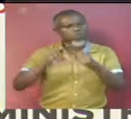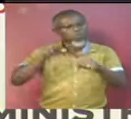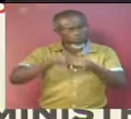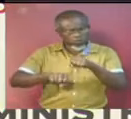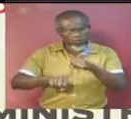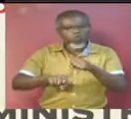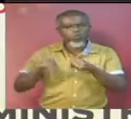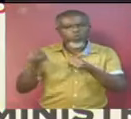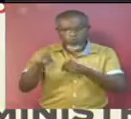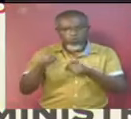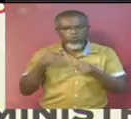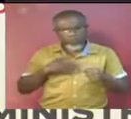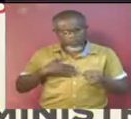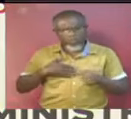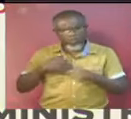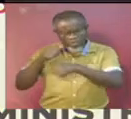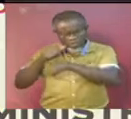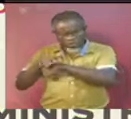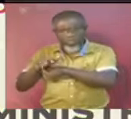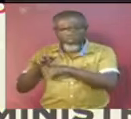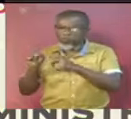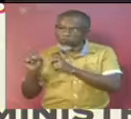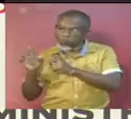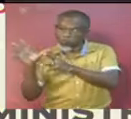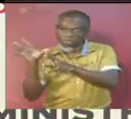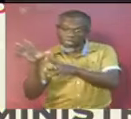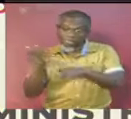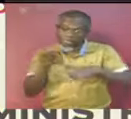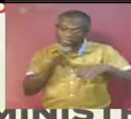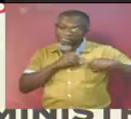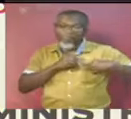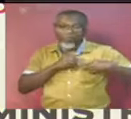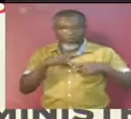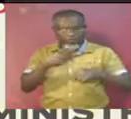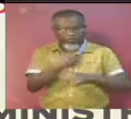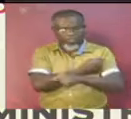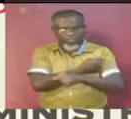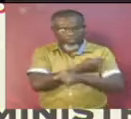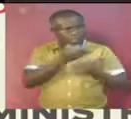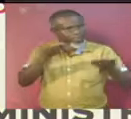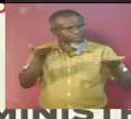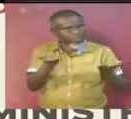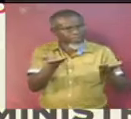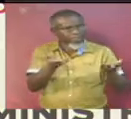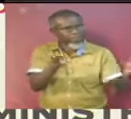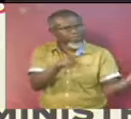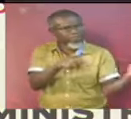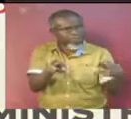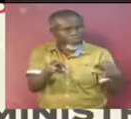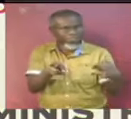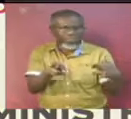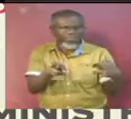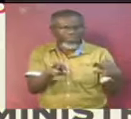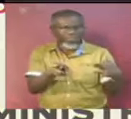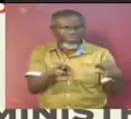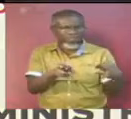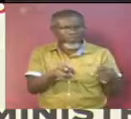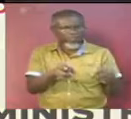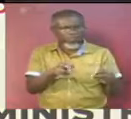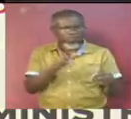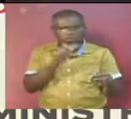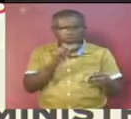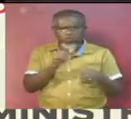front of you. There should be no other reason that you worry if your mother,